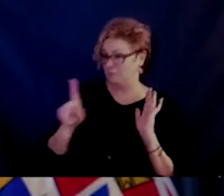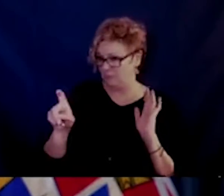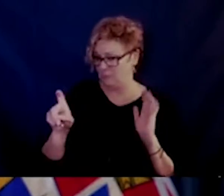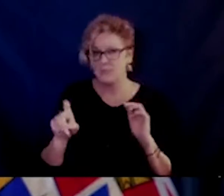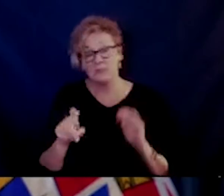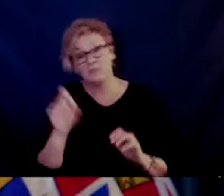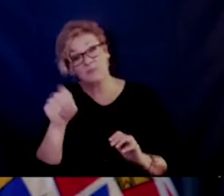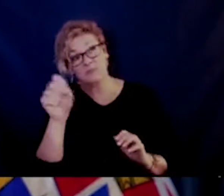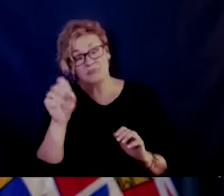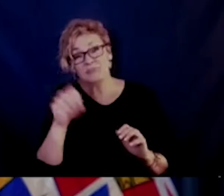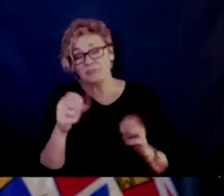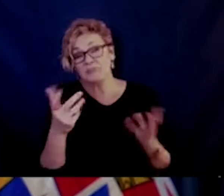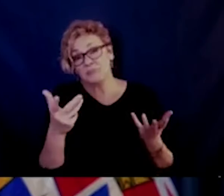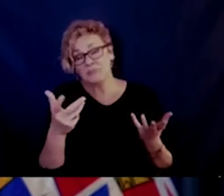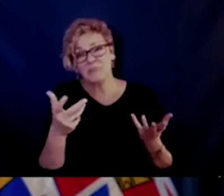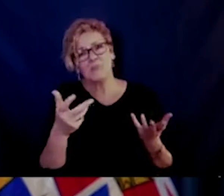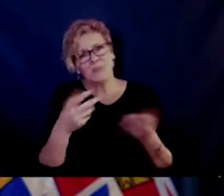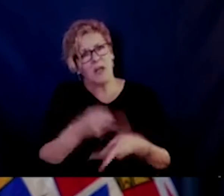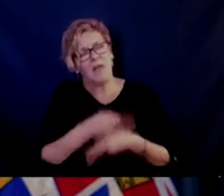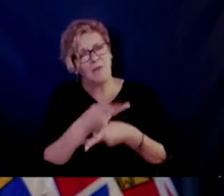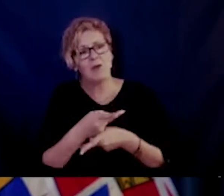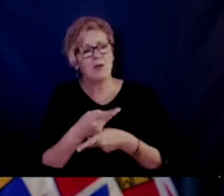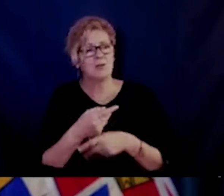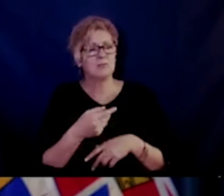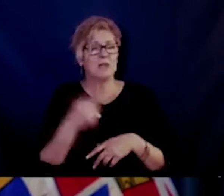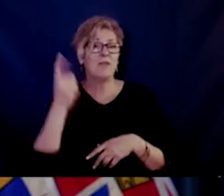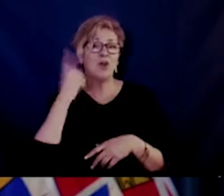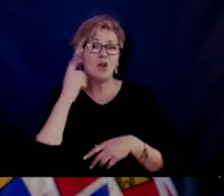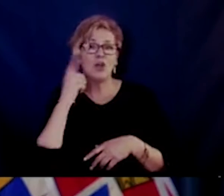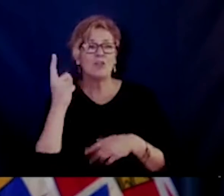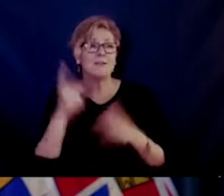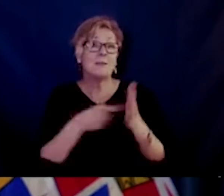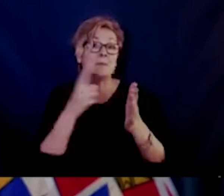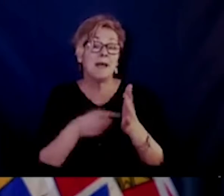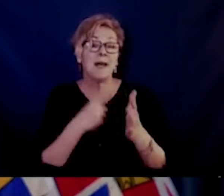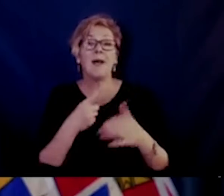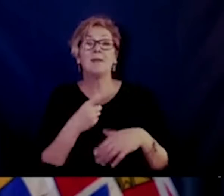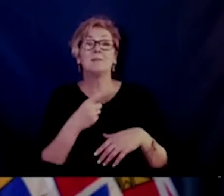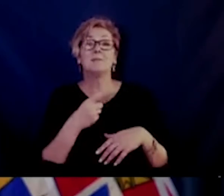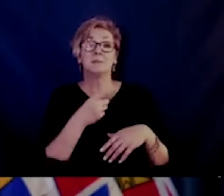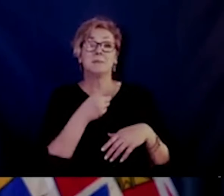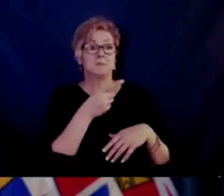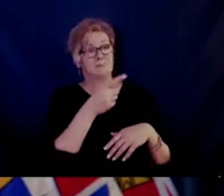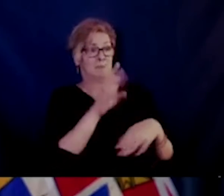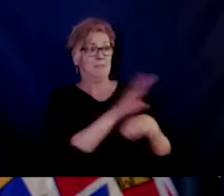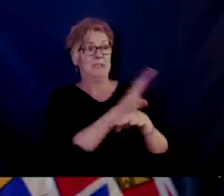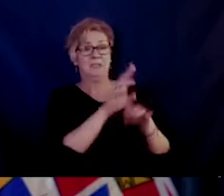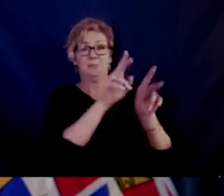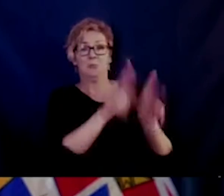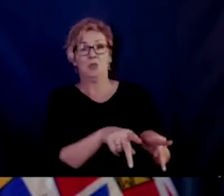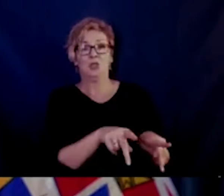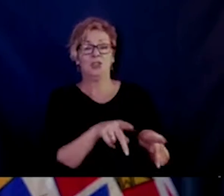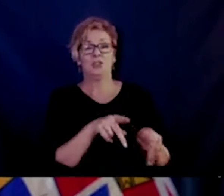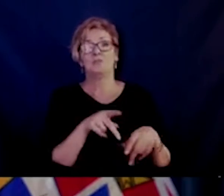other. And I hear from some businesses that they have these plans in place and people agree to them, but then a whole bunch of other people show up and they